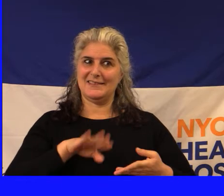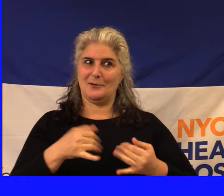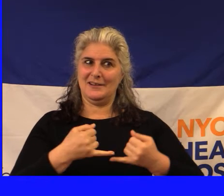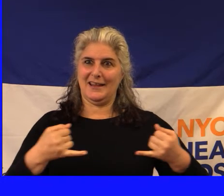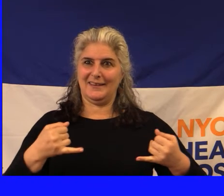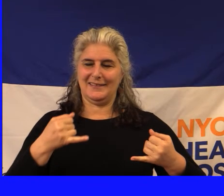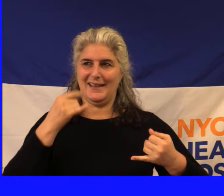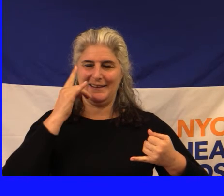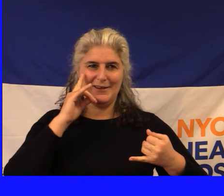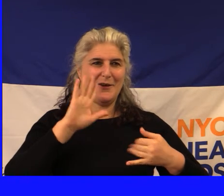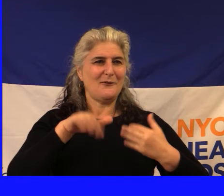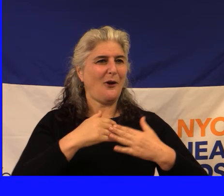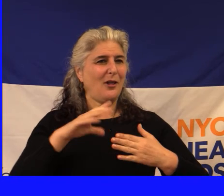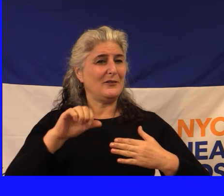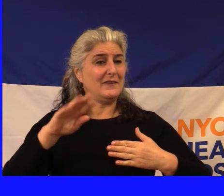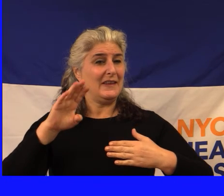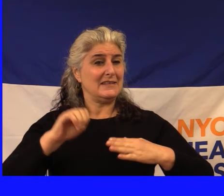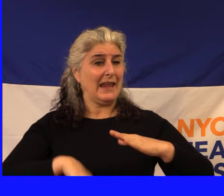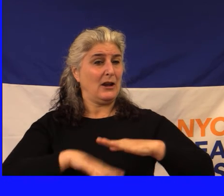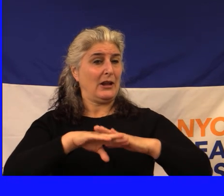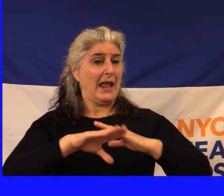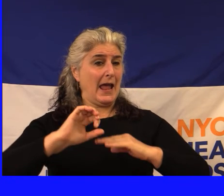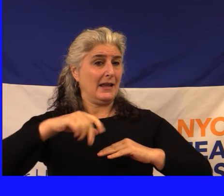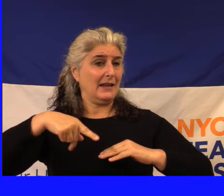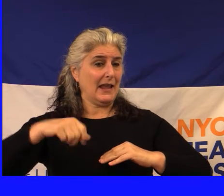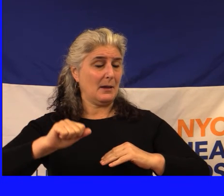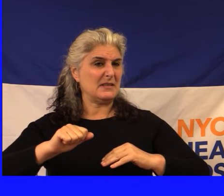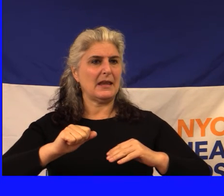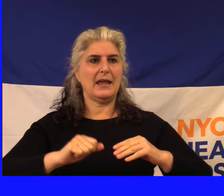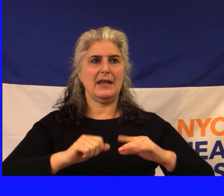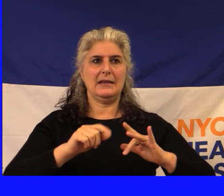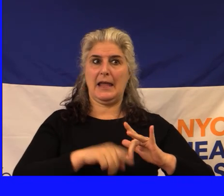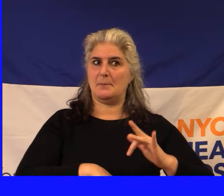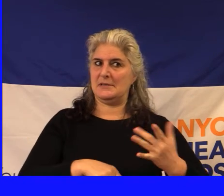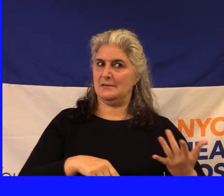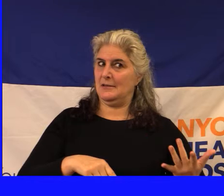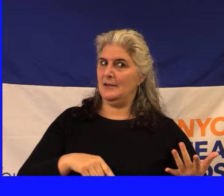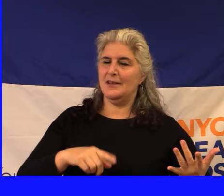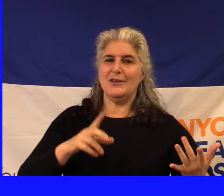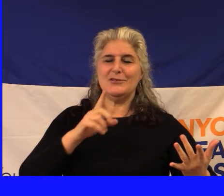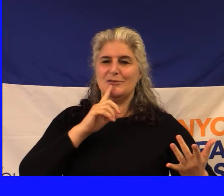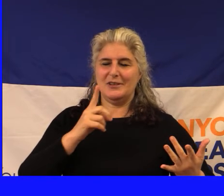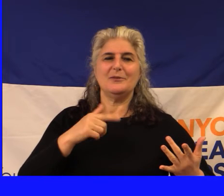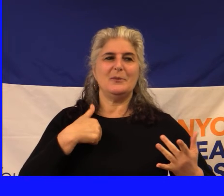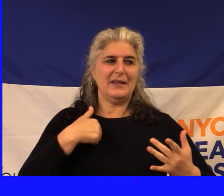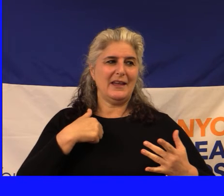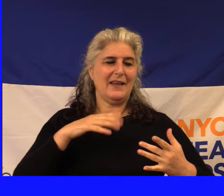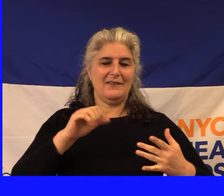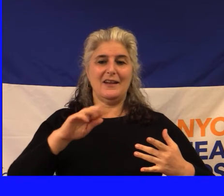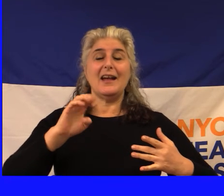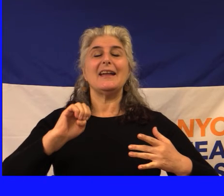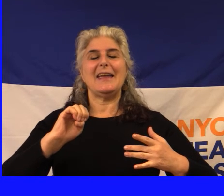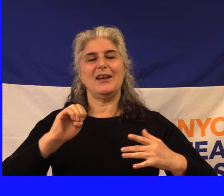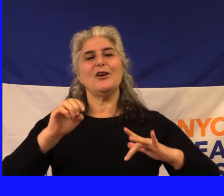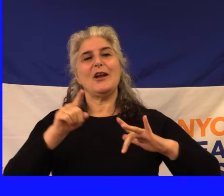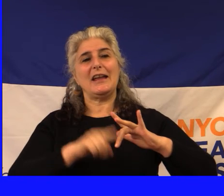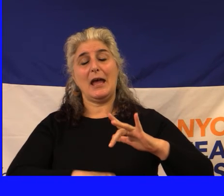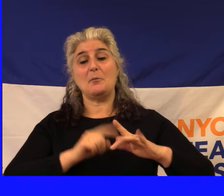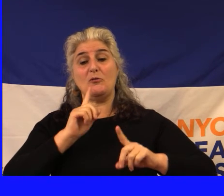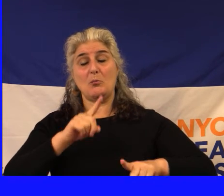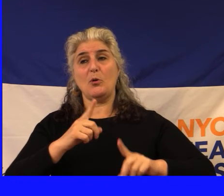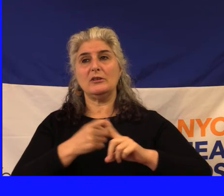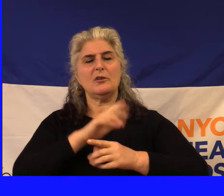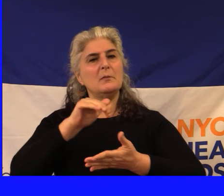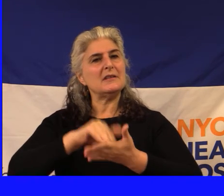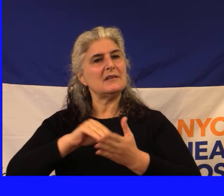care gaps. Yeah. So there's a lot of work being done at the facilities. We do get care gap reports from central office as well